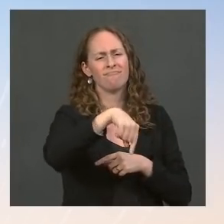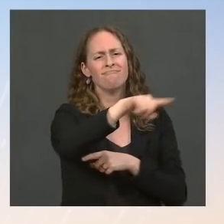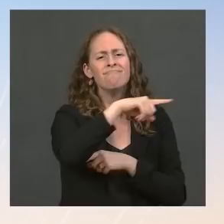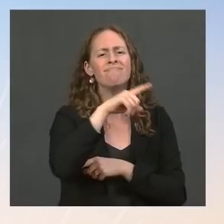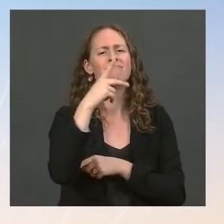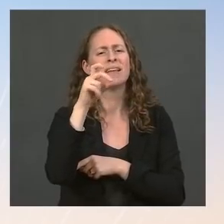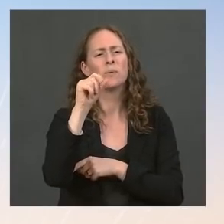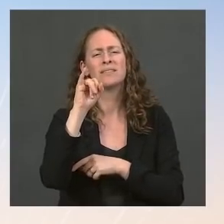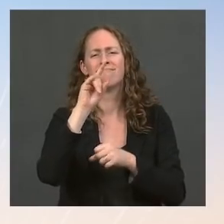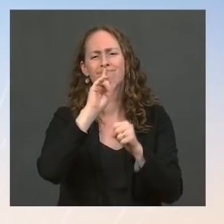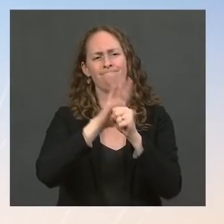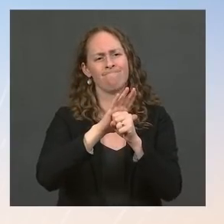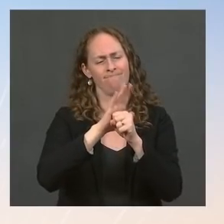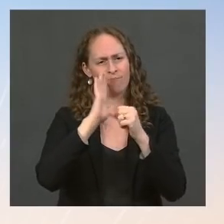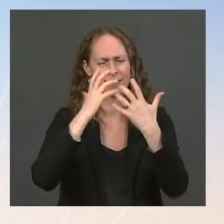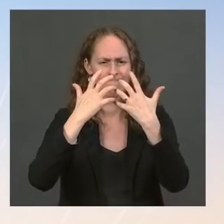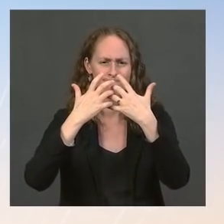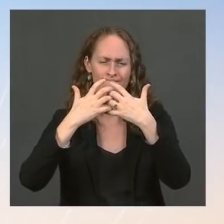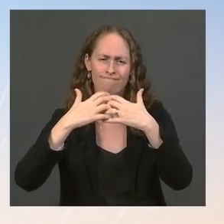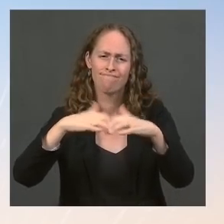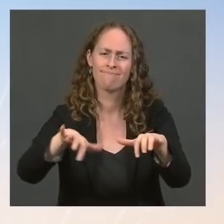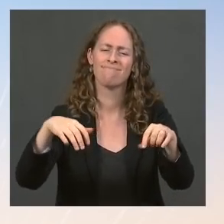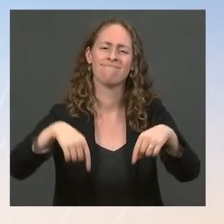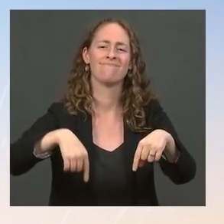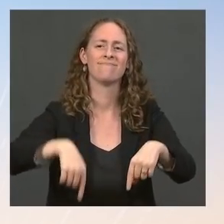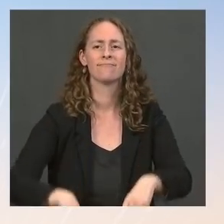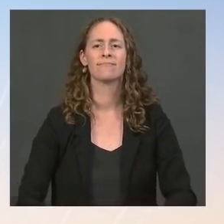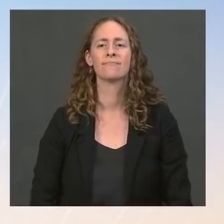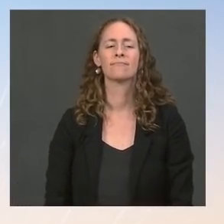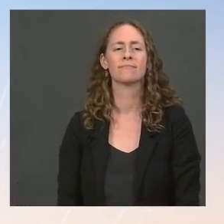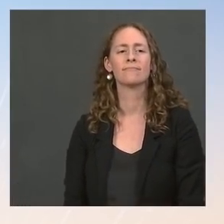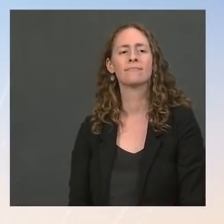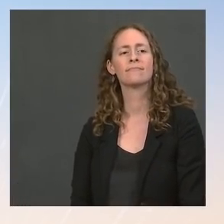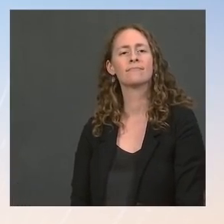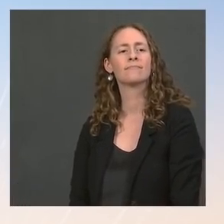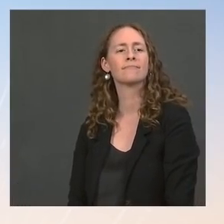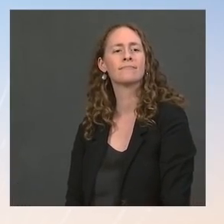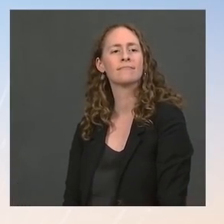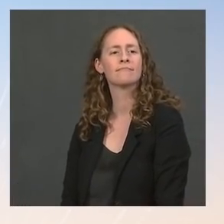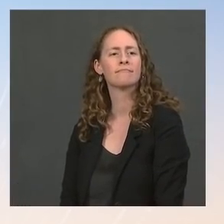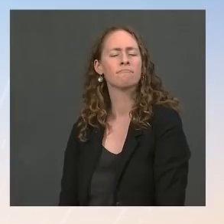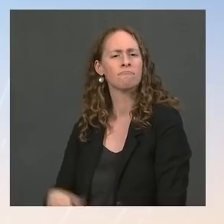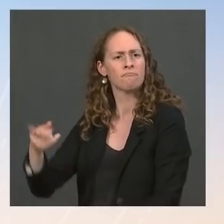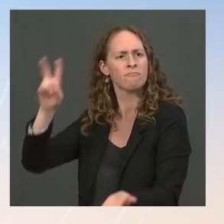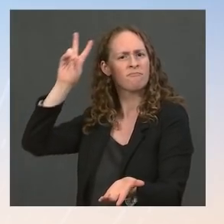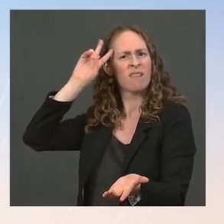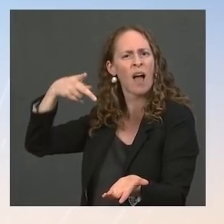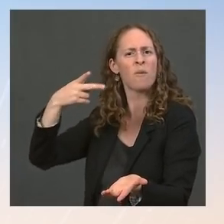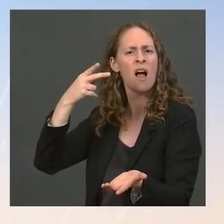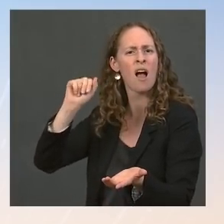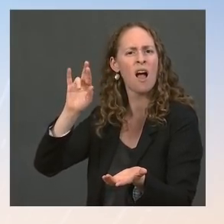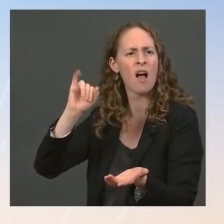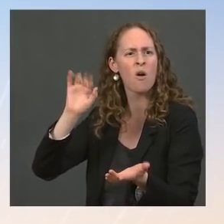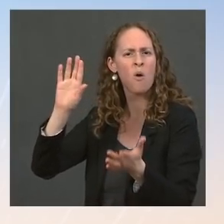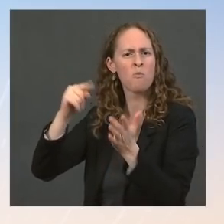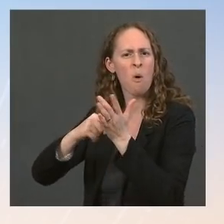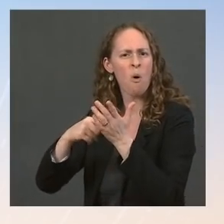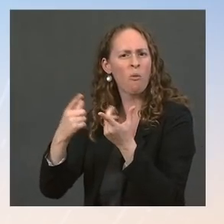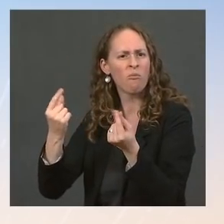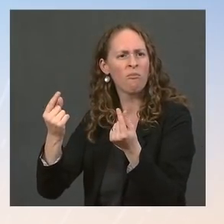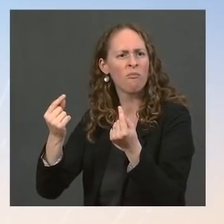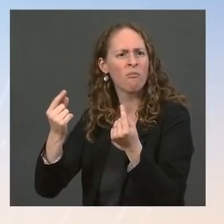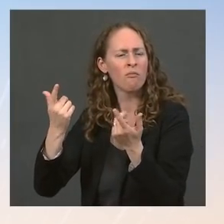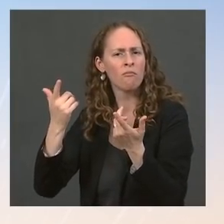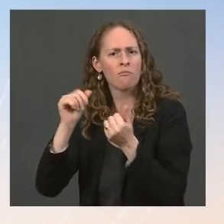working with them to do exactly that. Go ahead, Karen. What role is Vice President Harris playing right now in the negotiations on the reconciliation